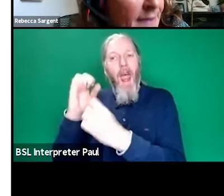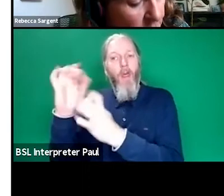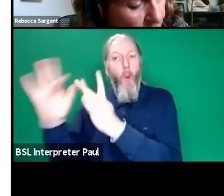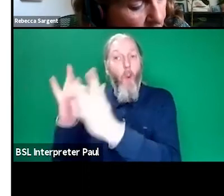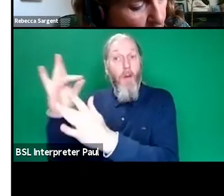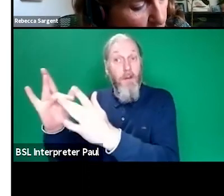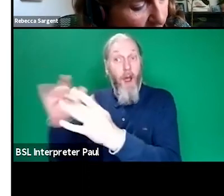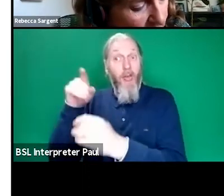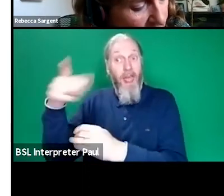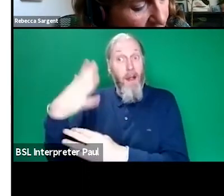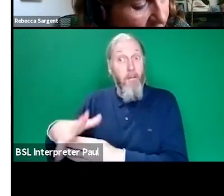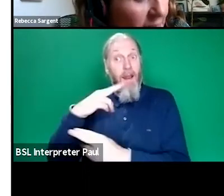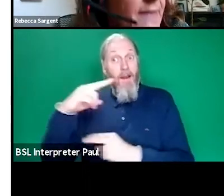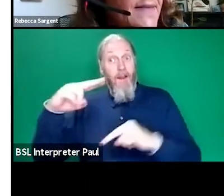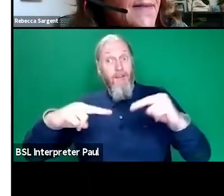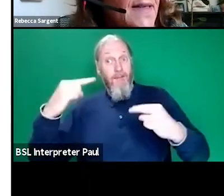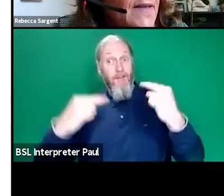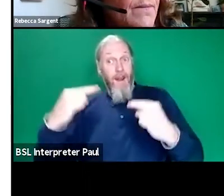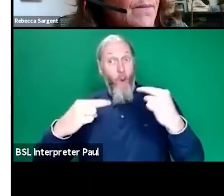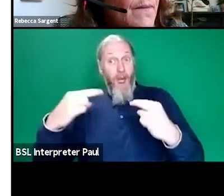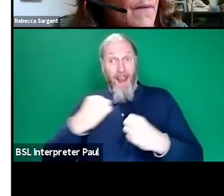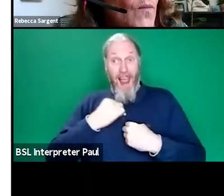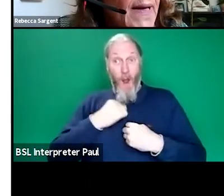We looked at,